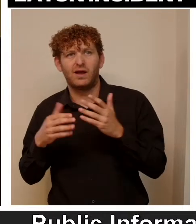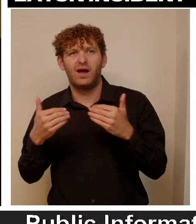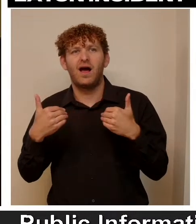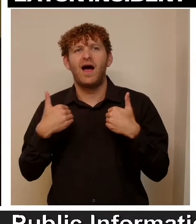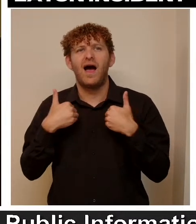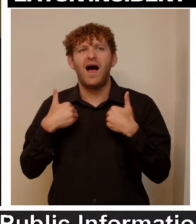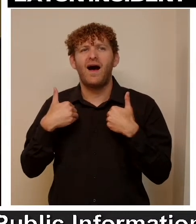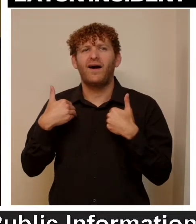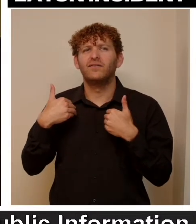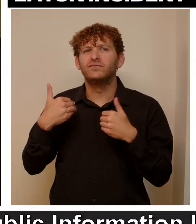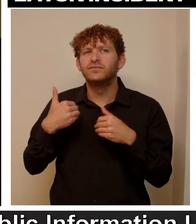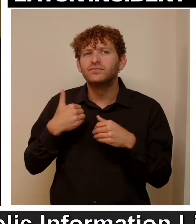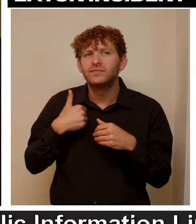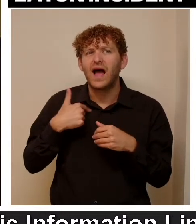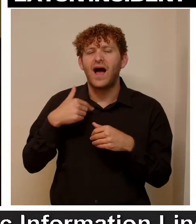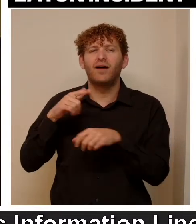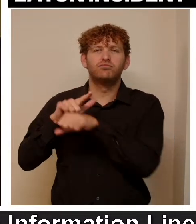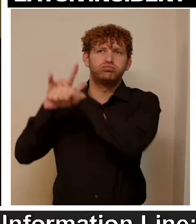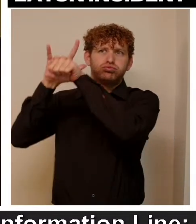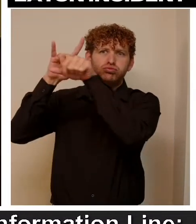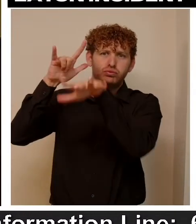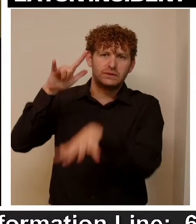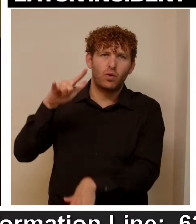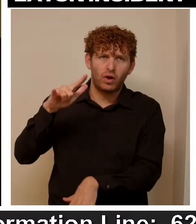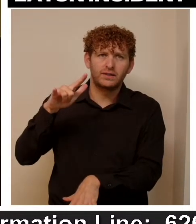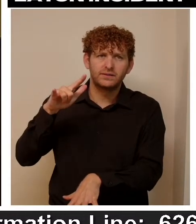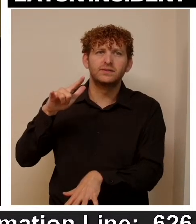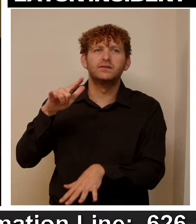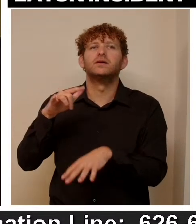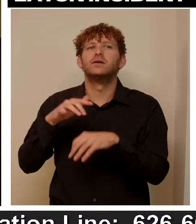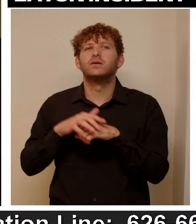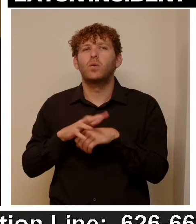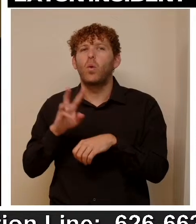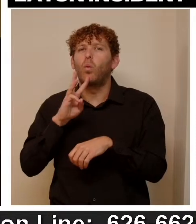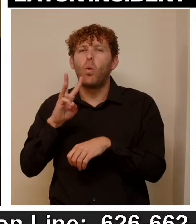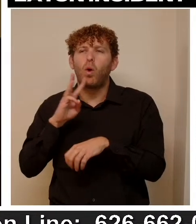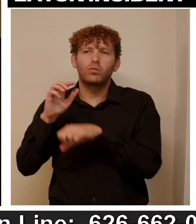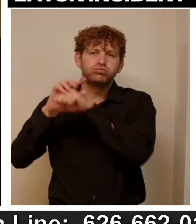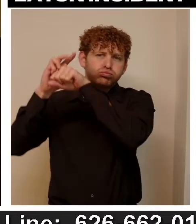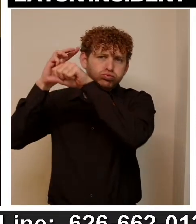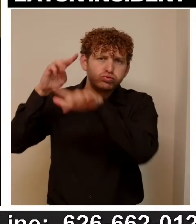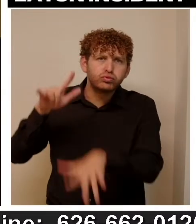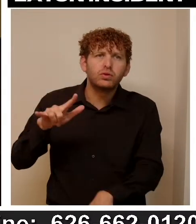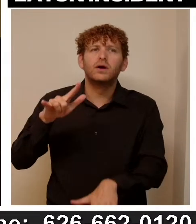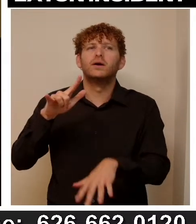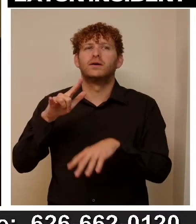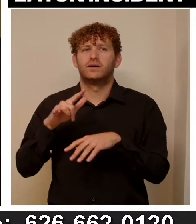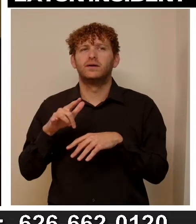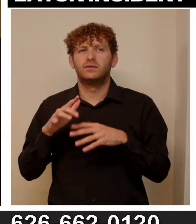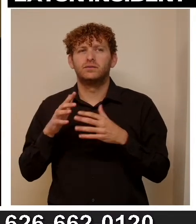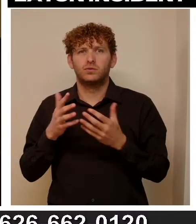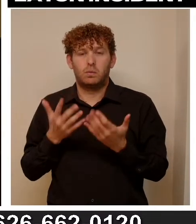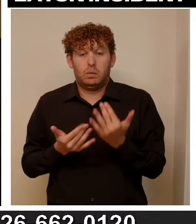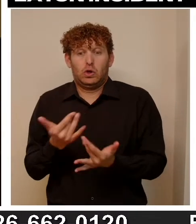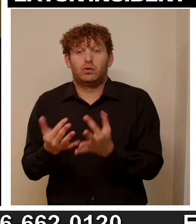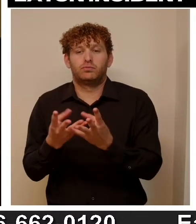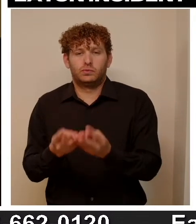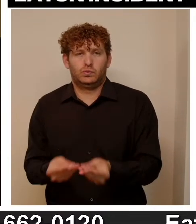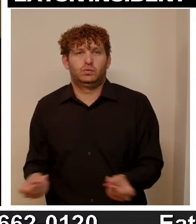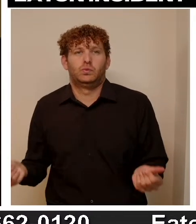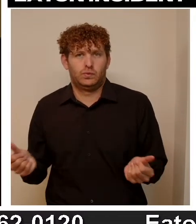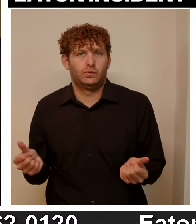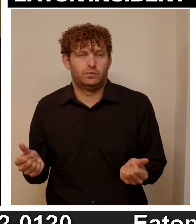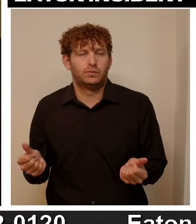putting water on it. The hope is that most of the fuels in there are going to continue to burn away and basically burn themselves out. So